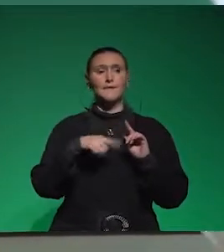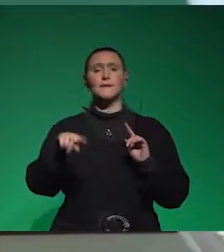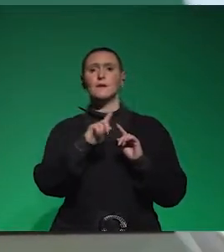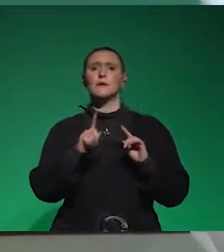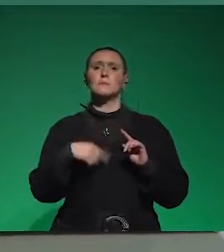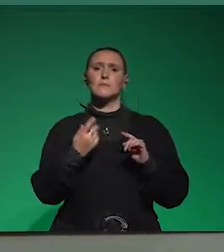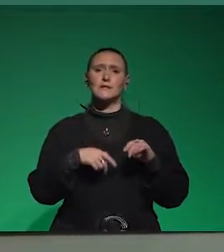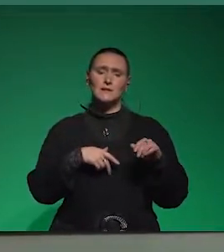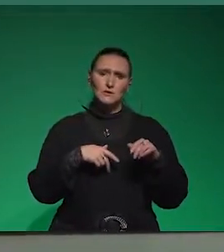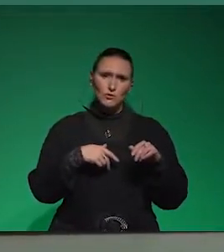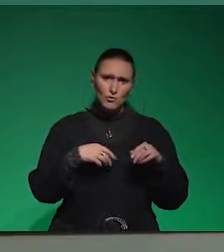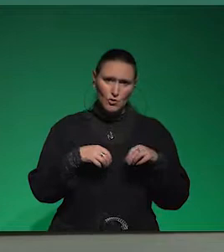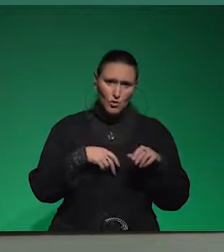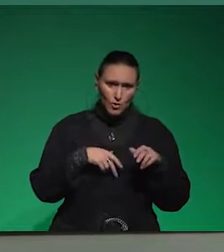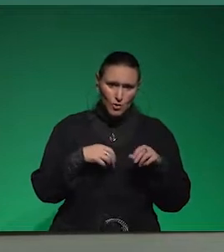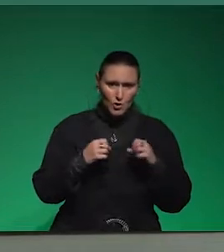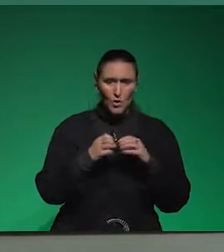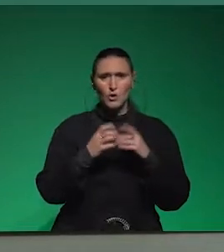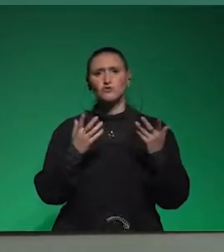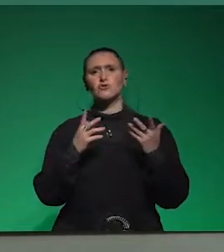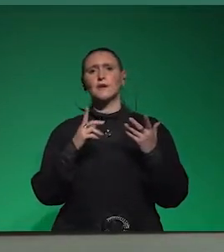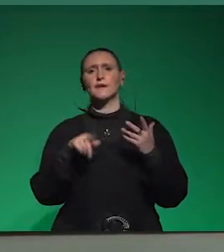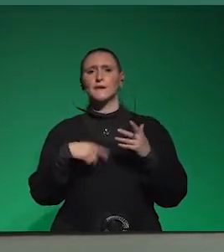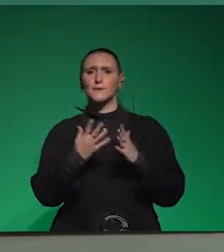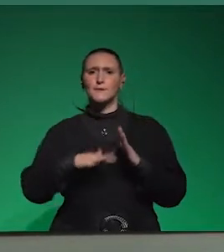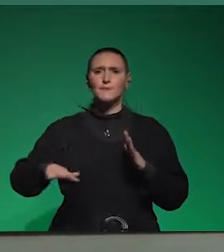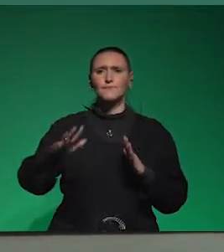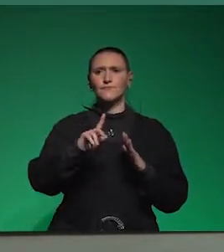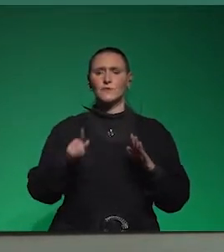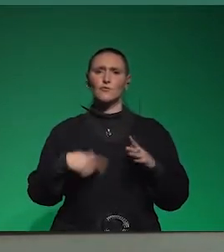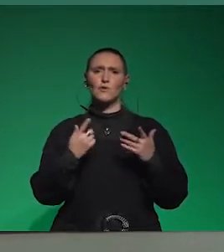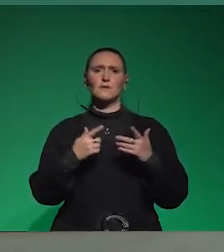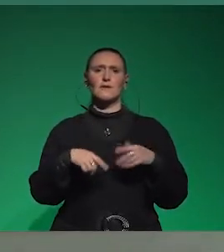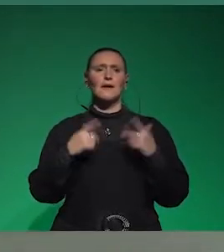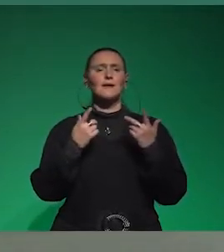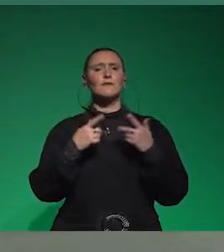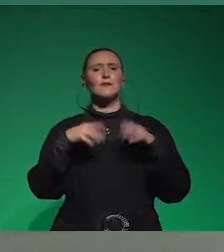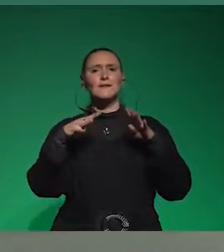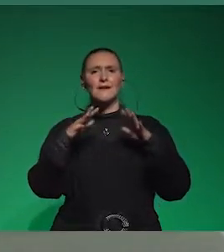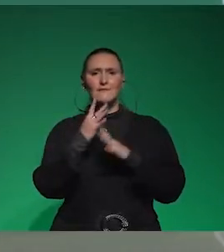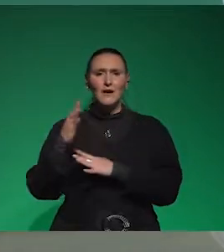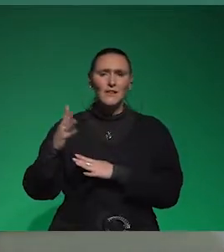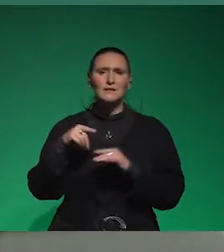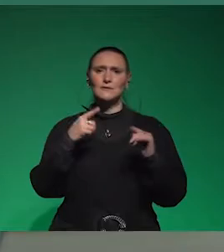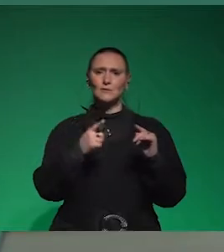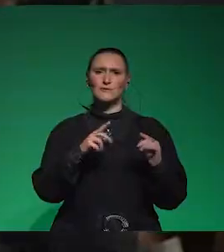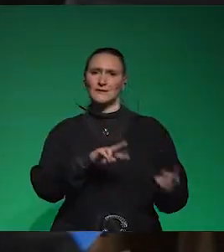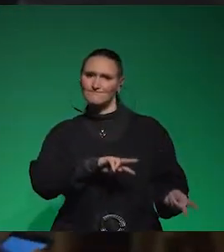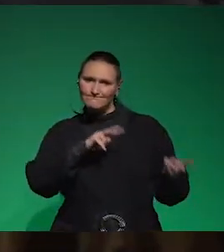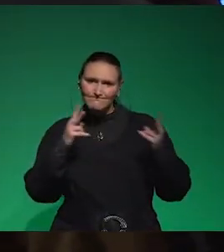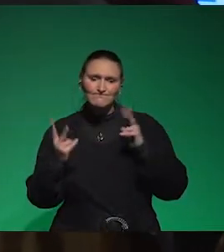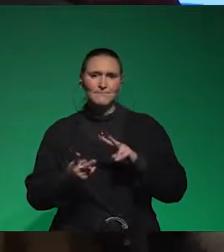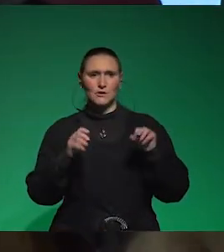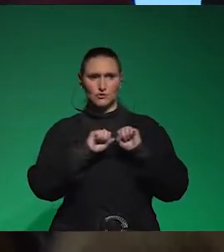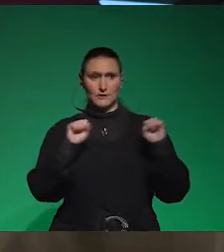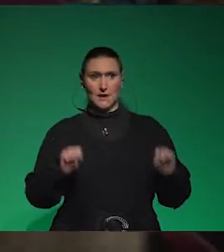and Socioeconomic Functions of Tropical Lowland Rainforest Transformation Systems. They